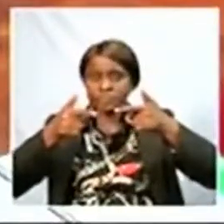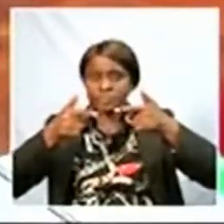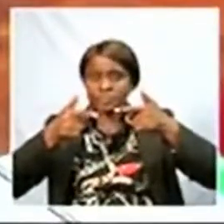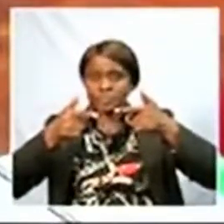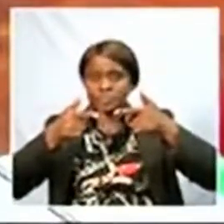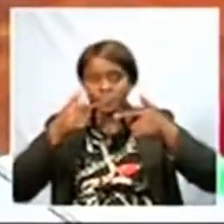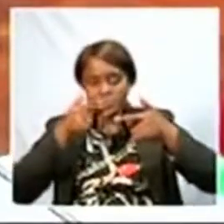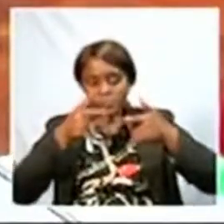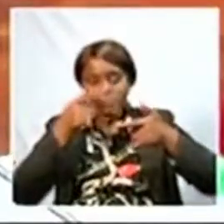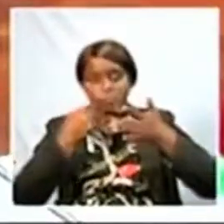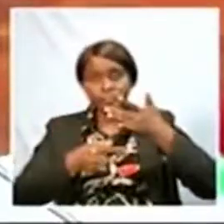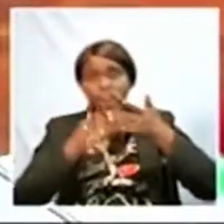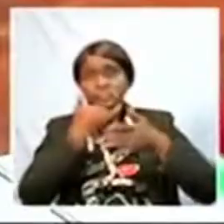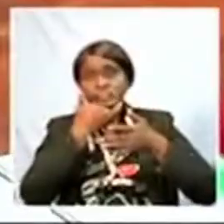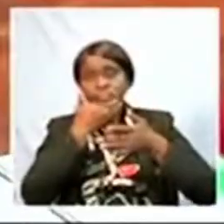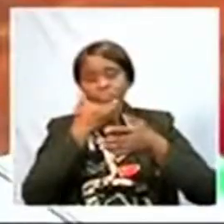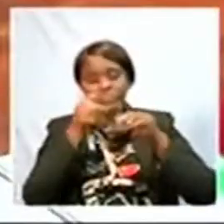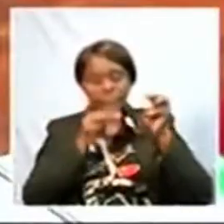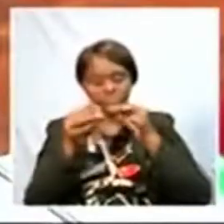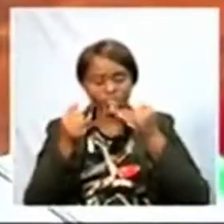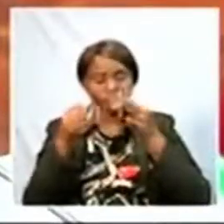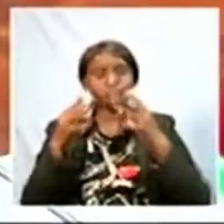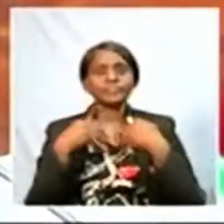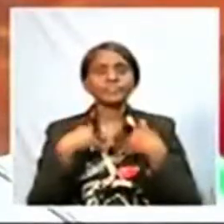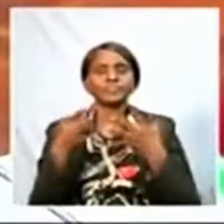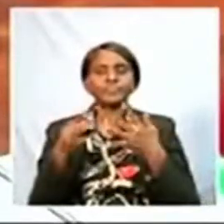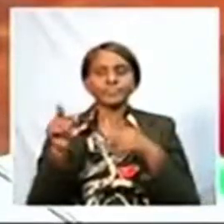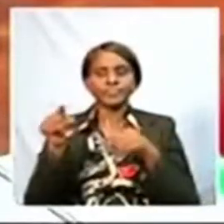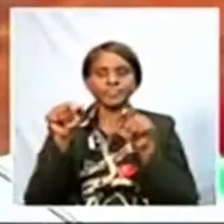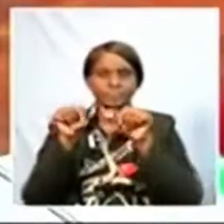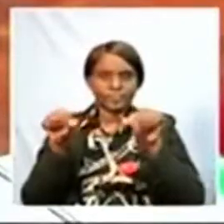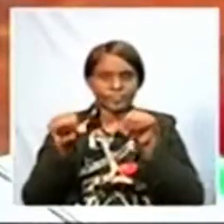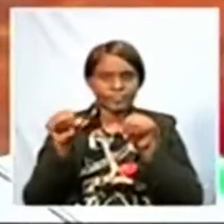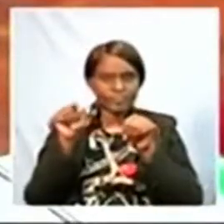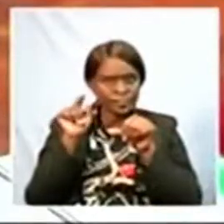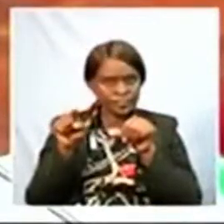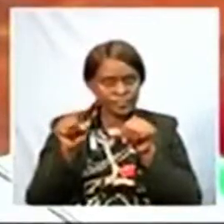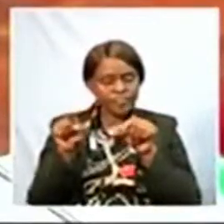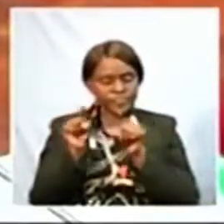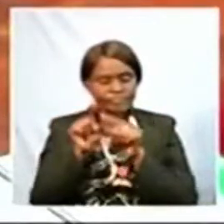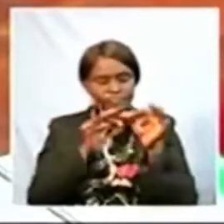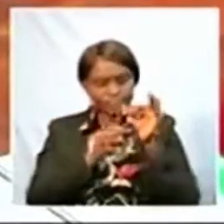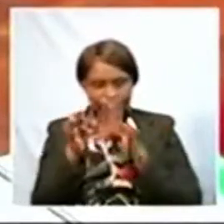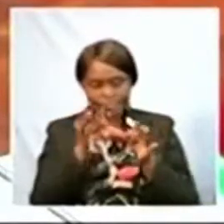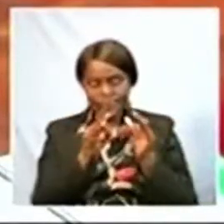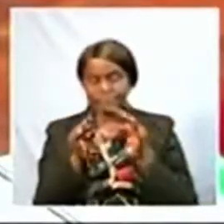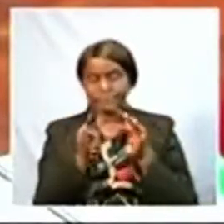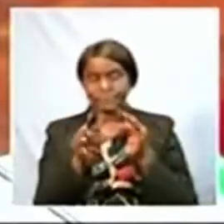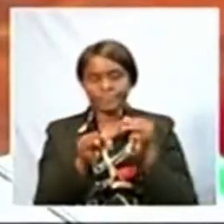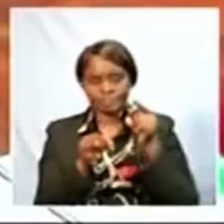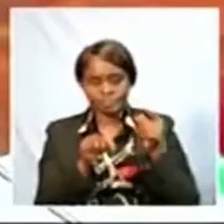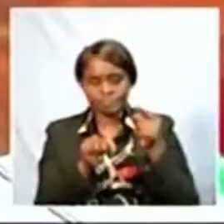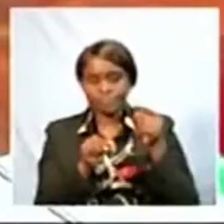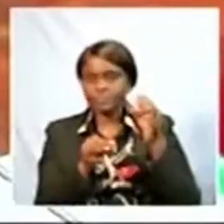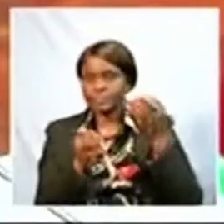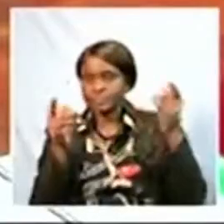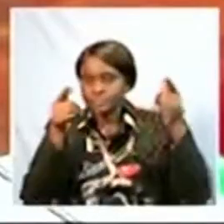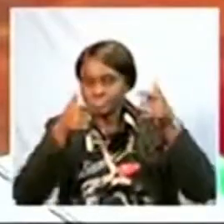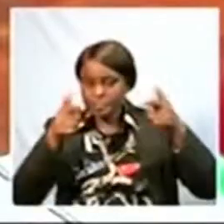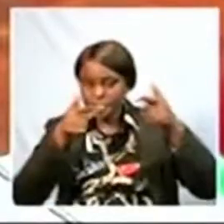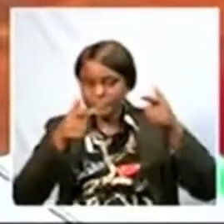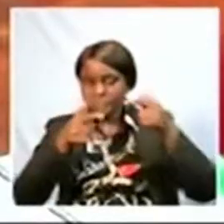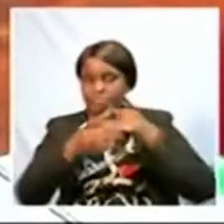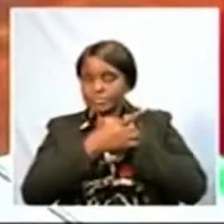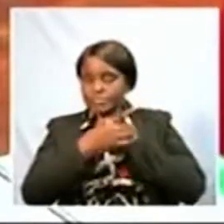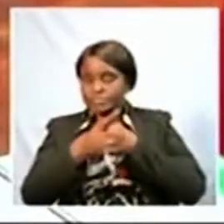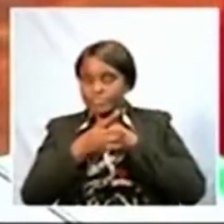Cause of query. Management wishes to acknowledge the auditor's observation and wishes to state that The component media storage